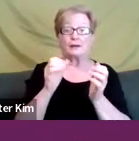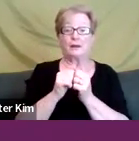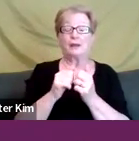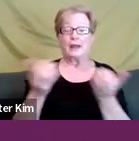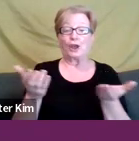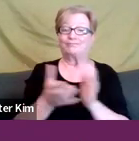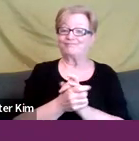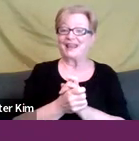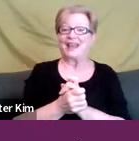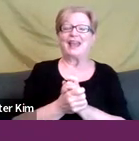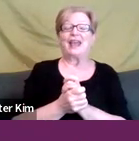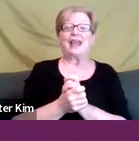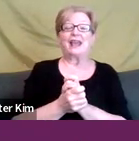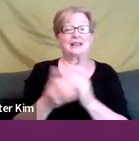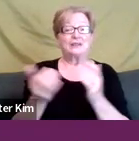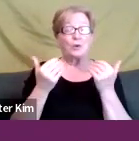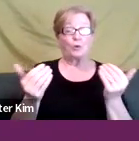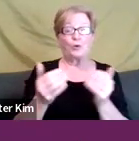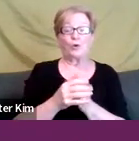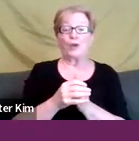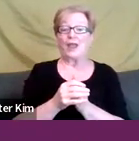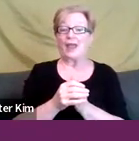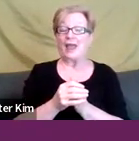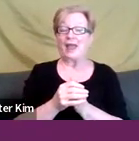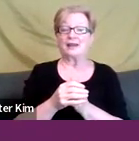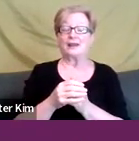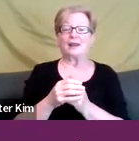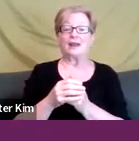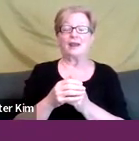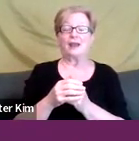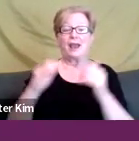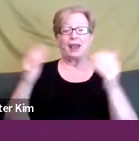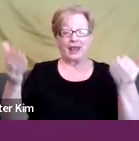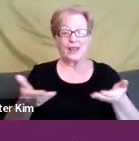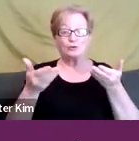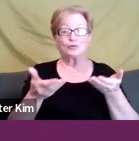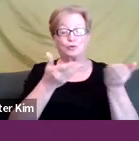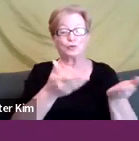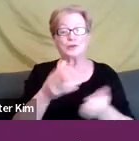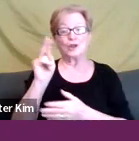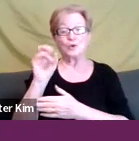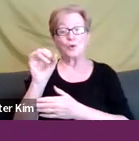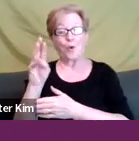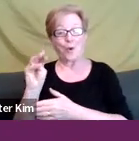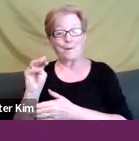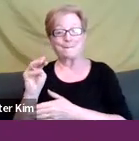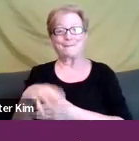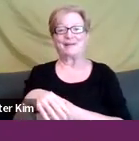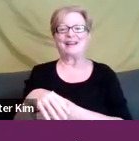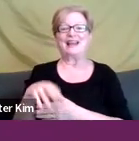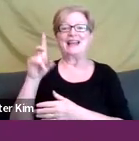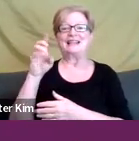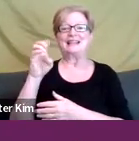well. So without further ado, I would like to bring in Norm